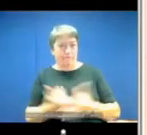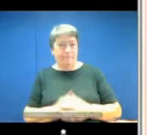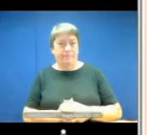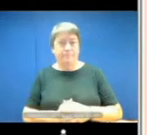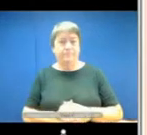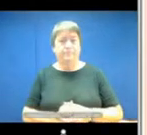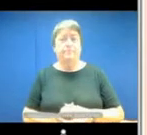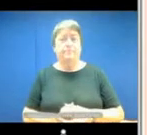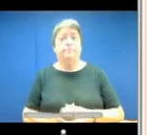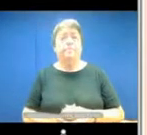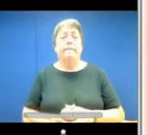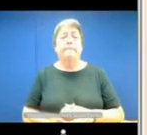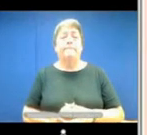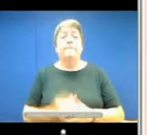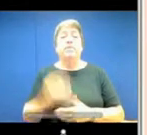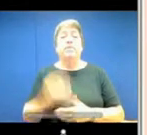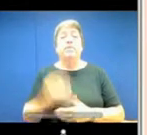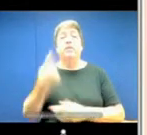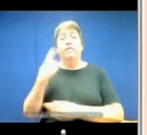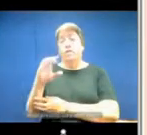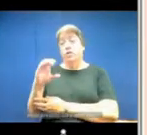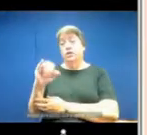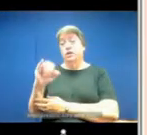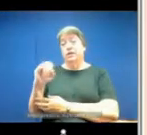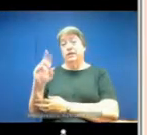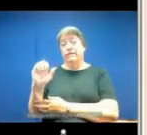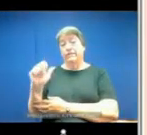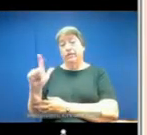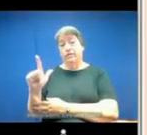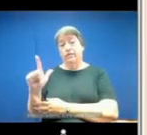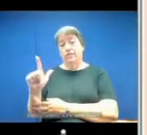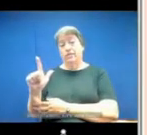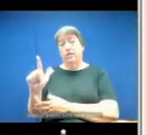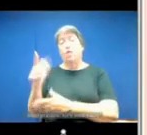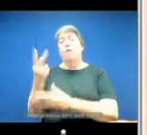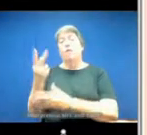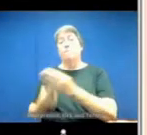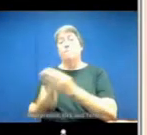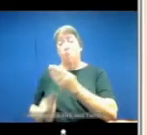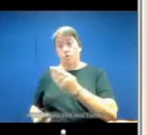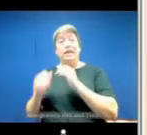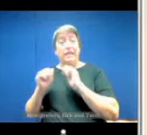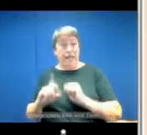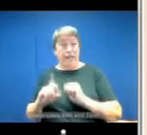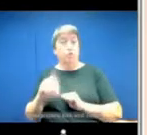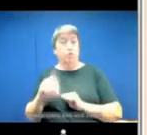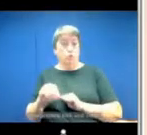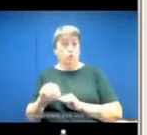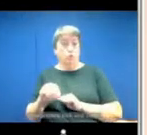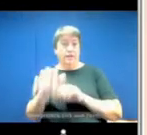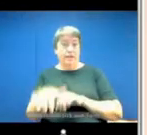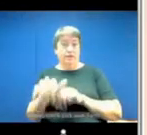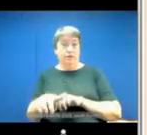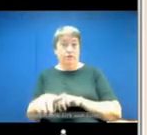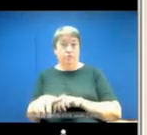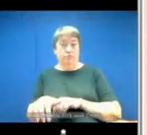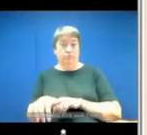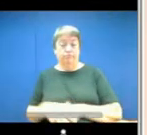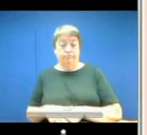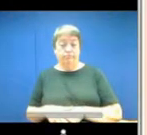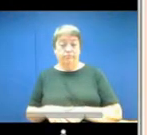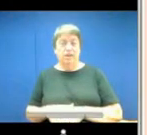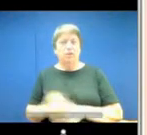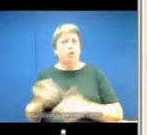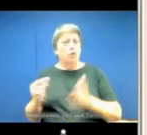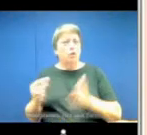So in a civil matter, both sides take depositions. So it's confusing to